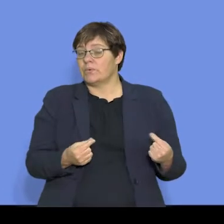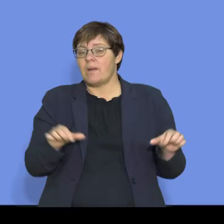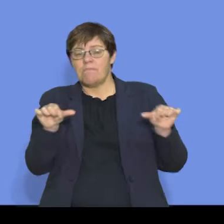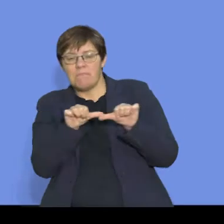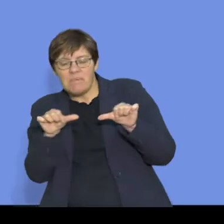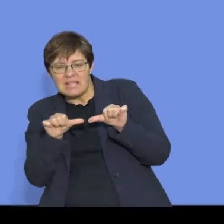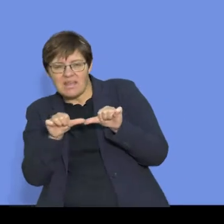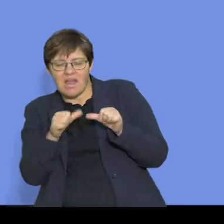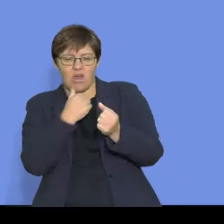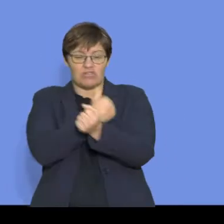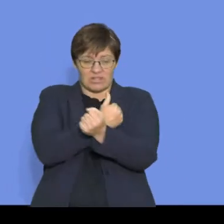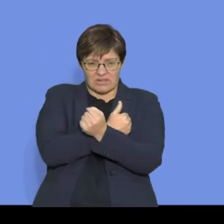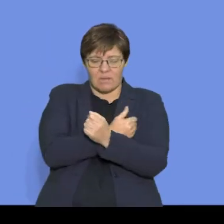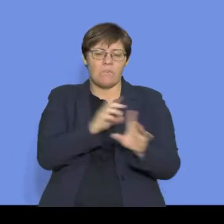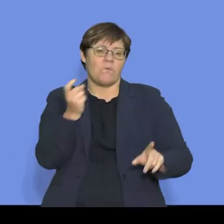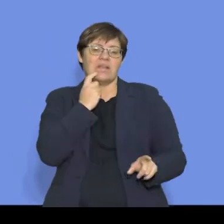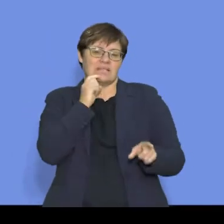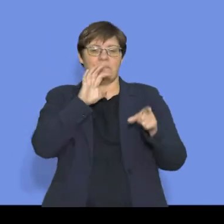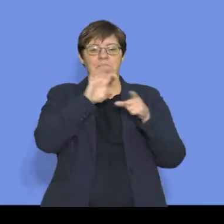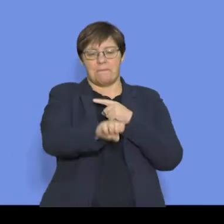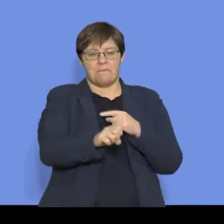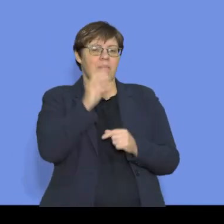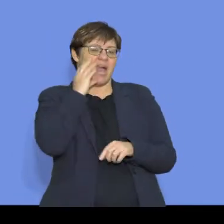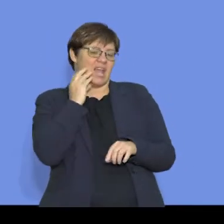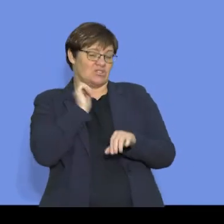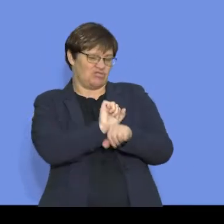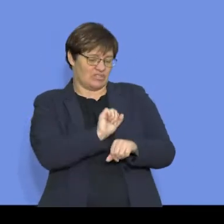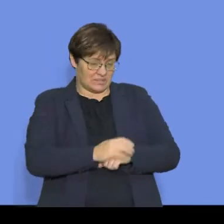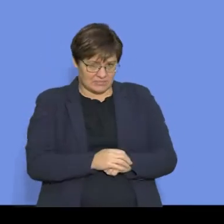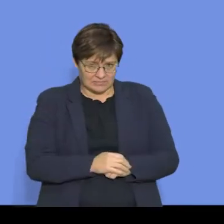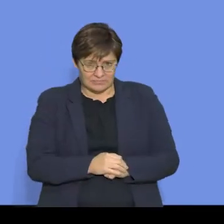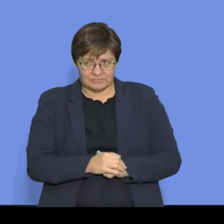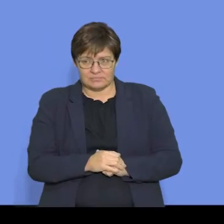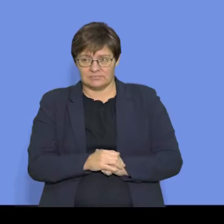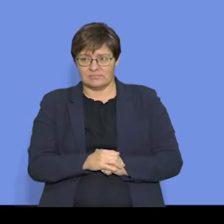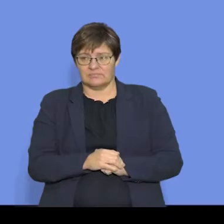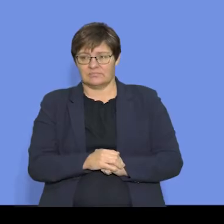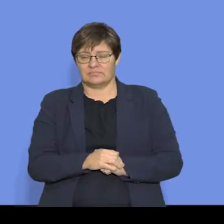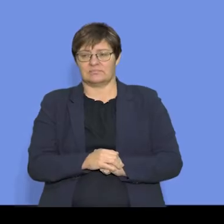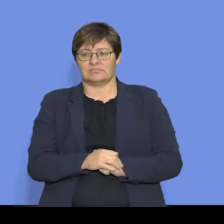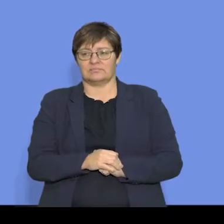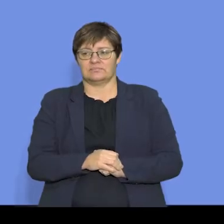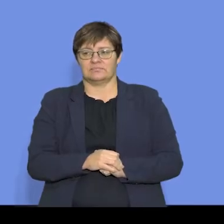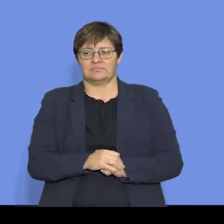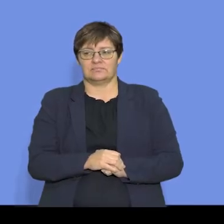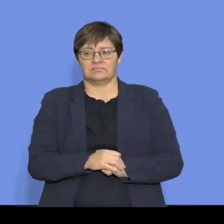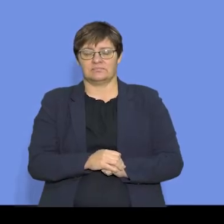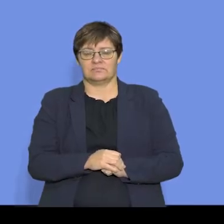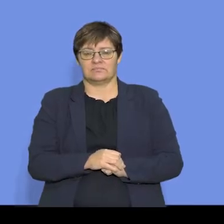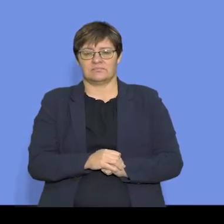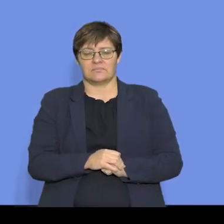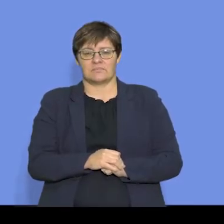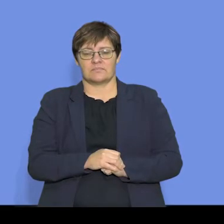do is simply measure the radioactivity, and it's quite easy to actually find out the approximate age of the fossil.